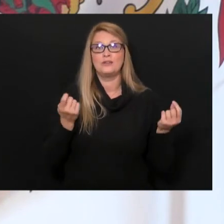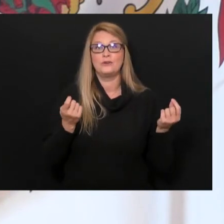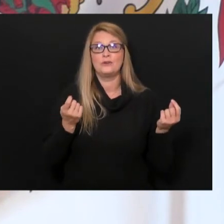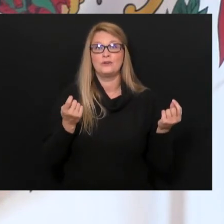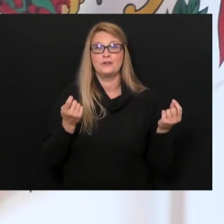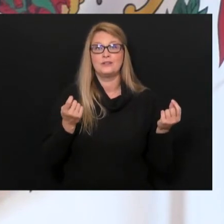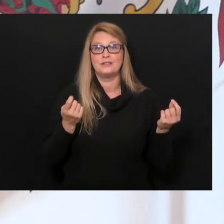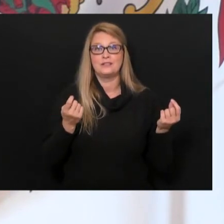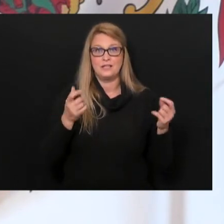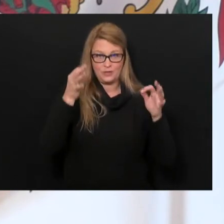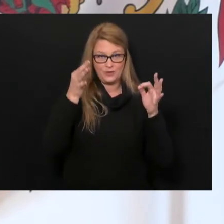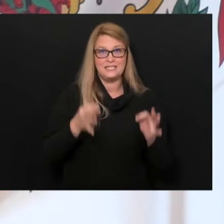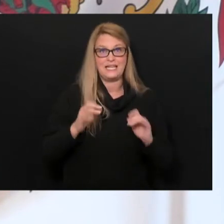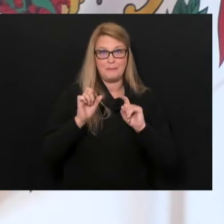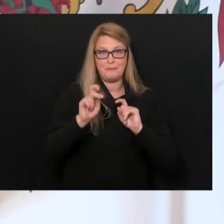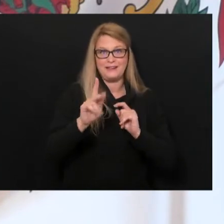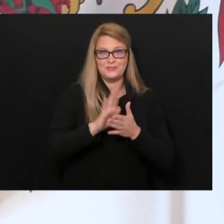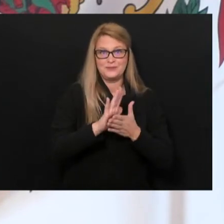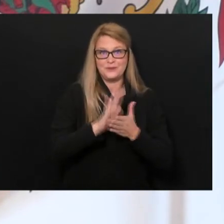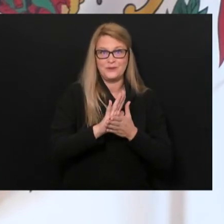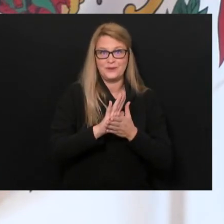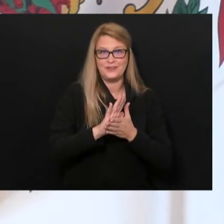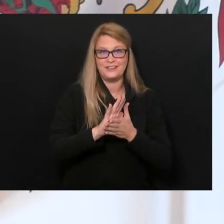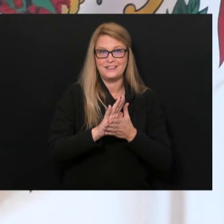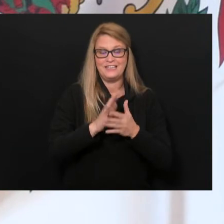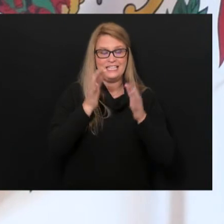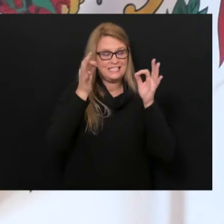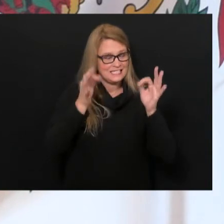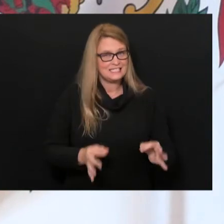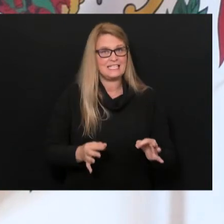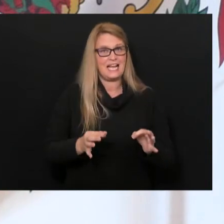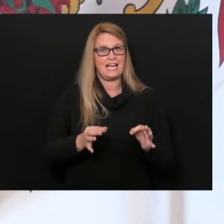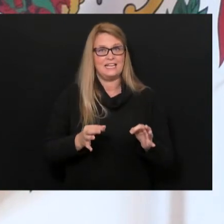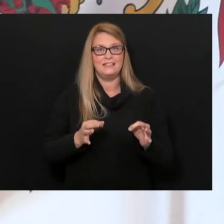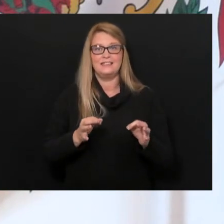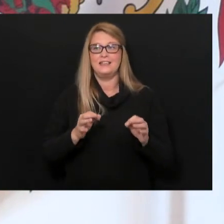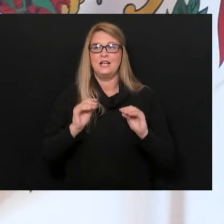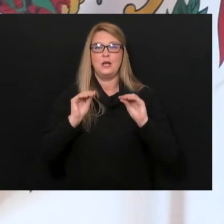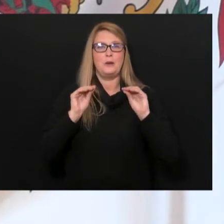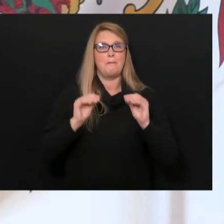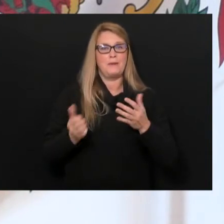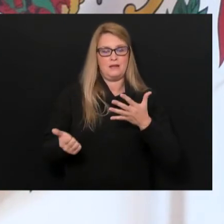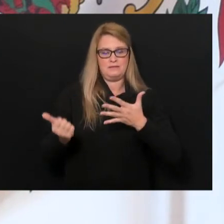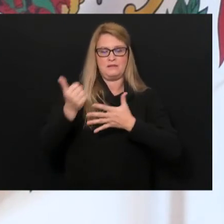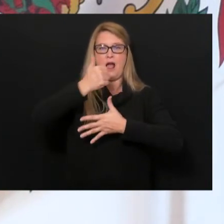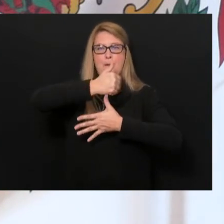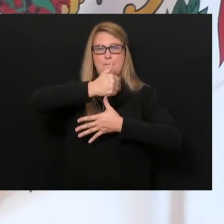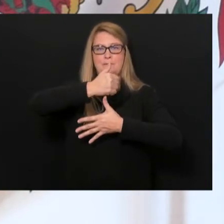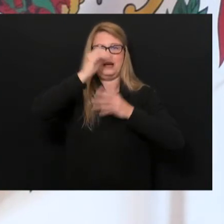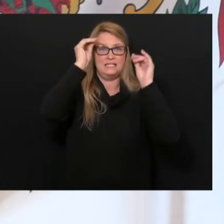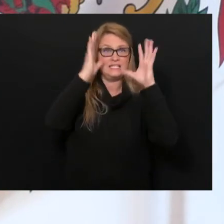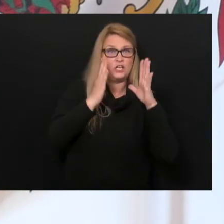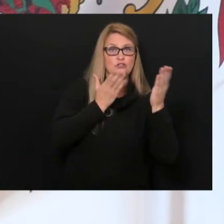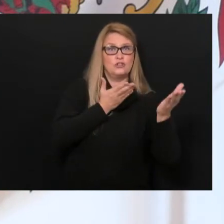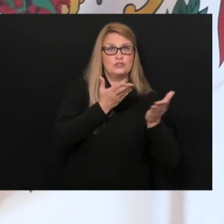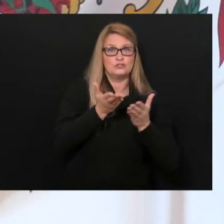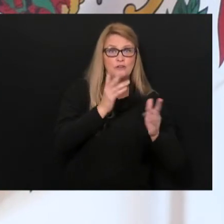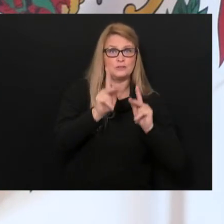We decided to go to school. We decided to put our teachers and our service personnel as top priority in everything to ensure their